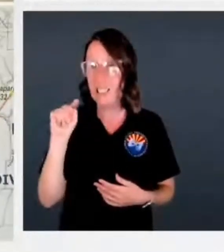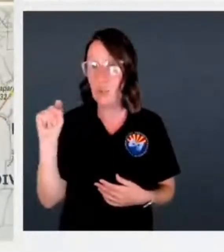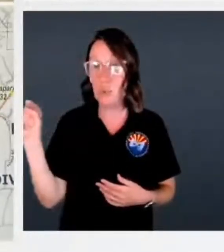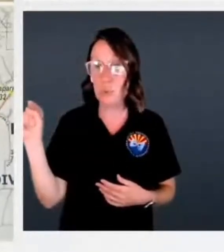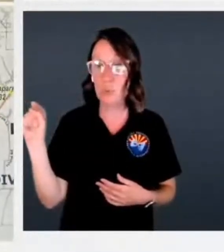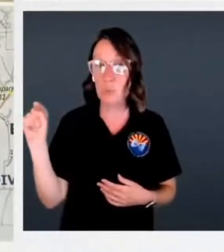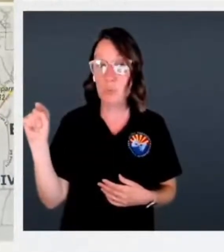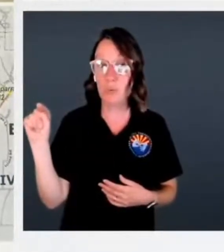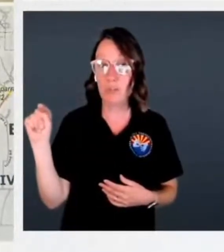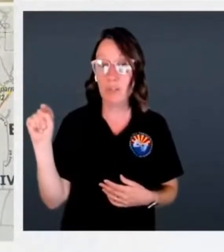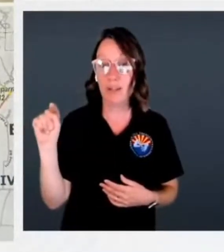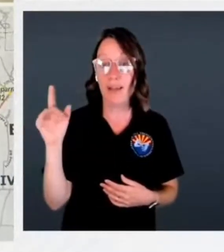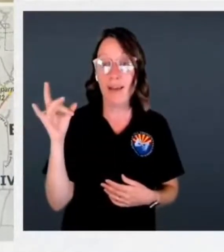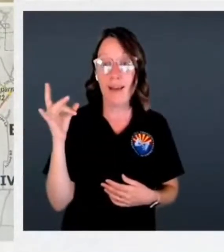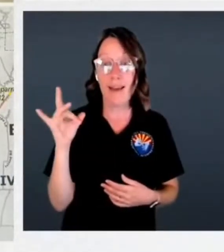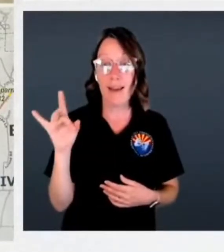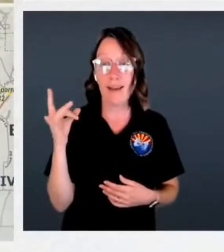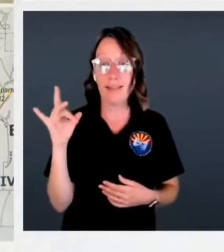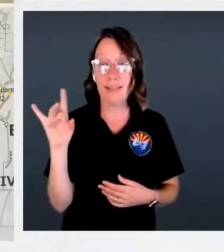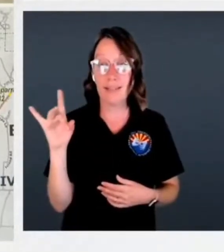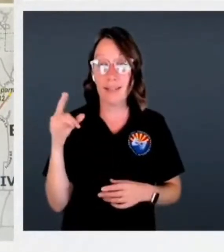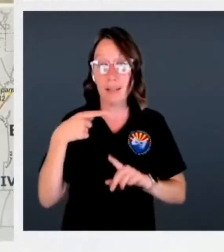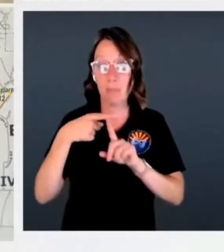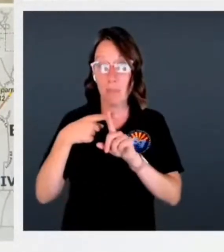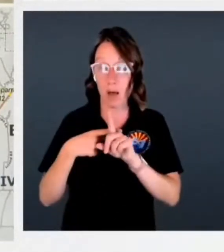No, 2 years.